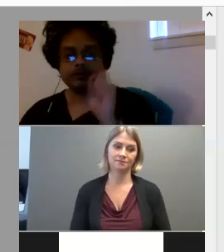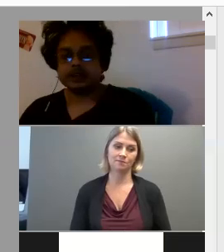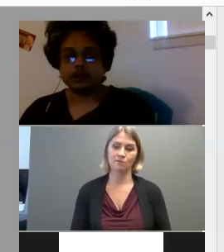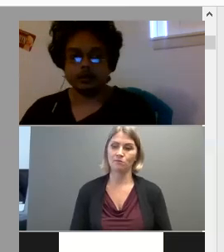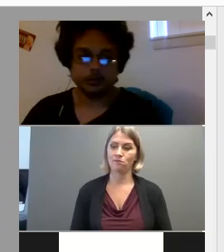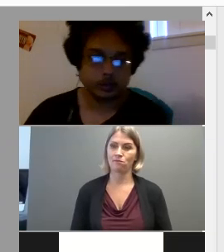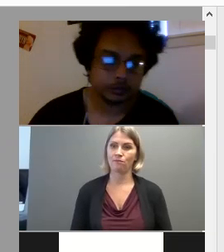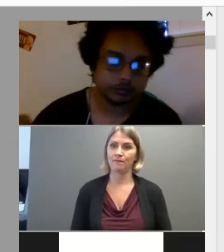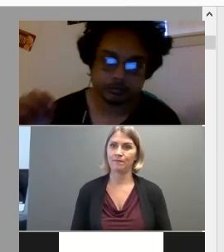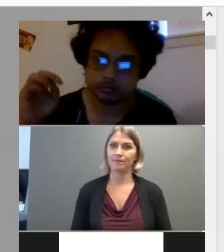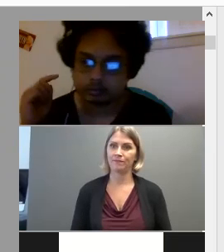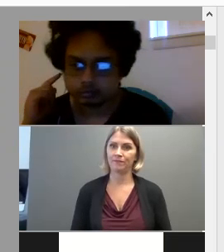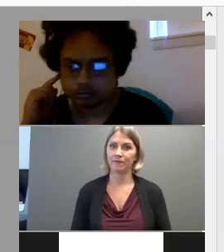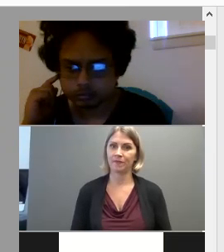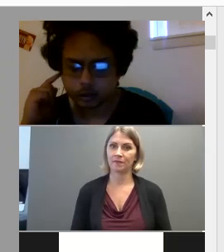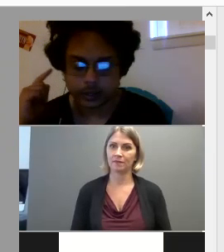Perfect.